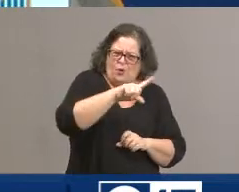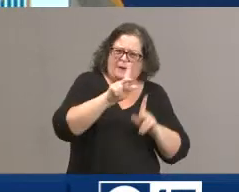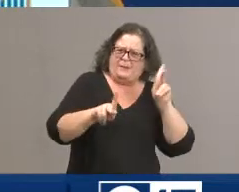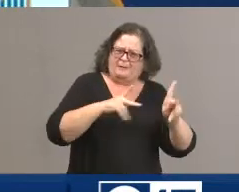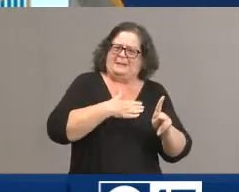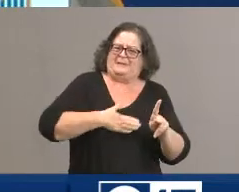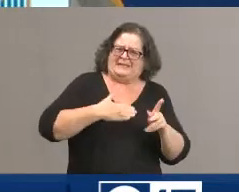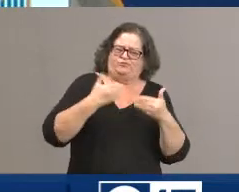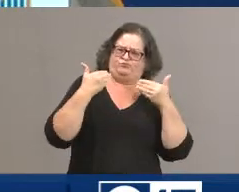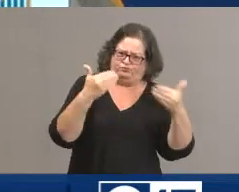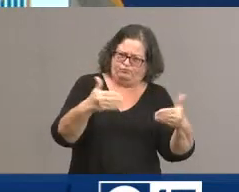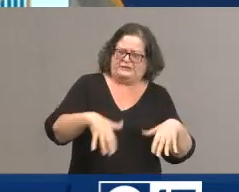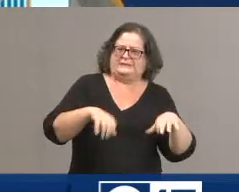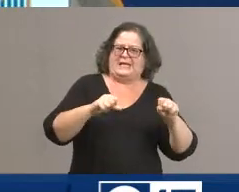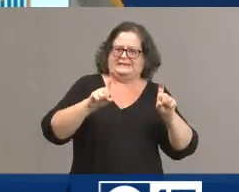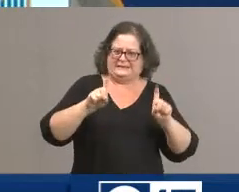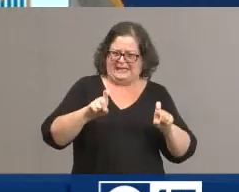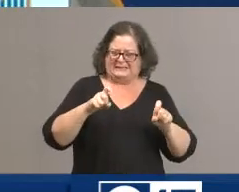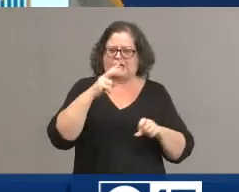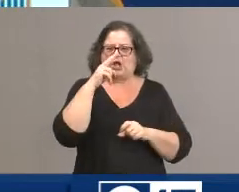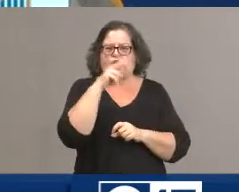blitz.